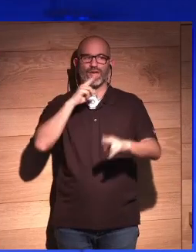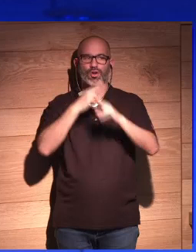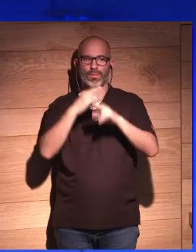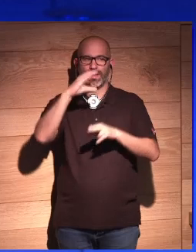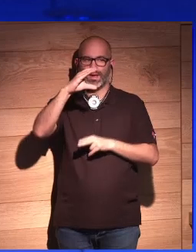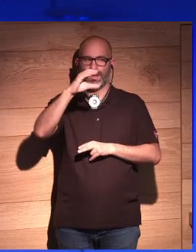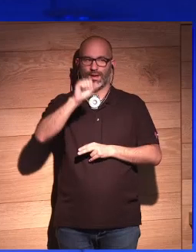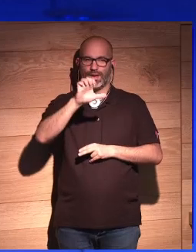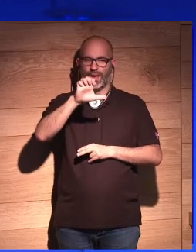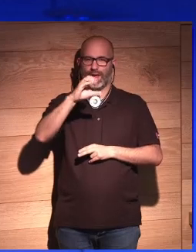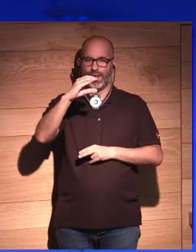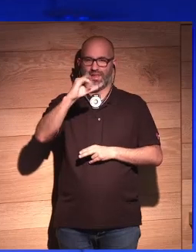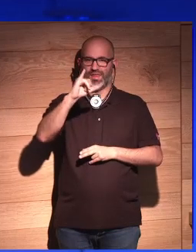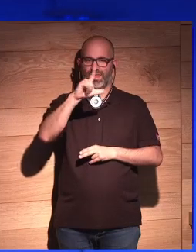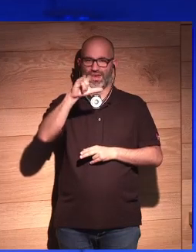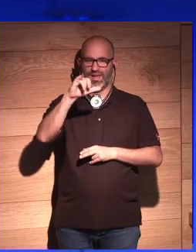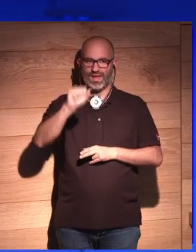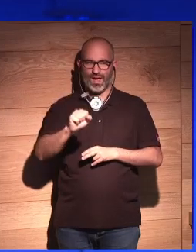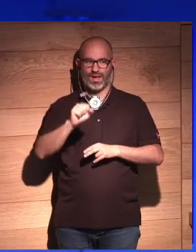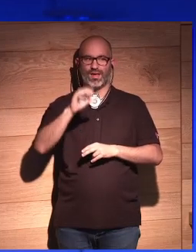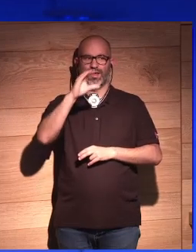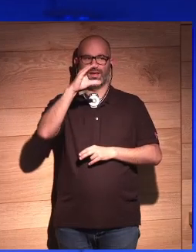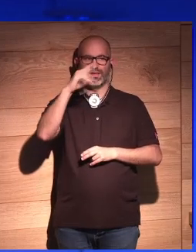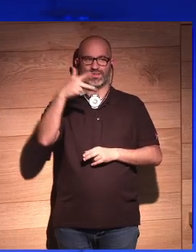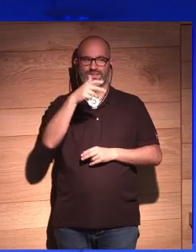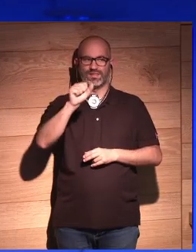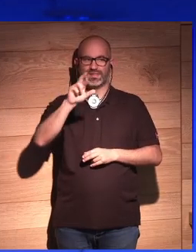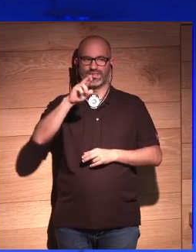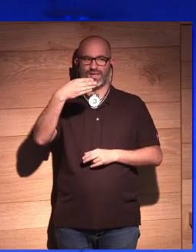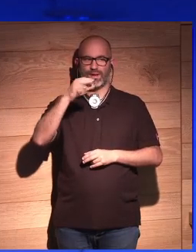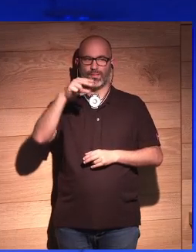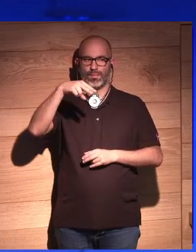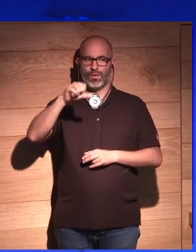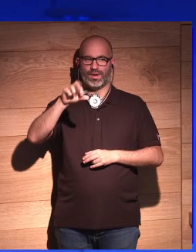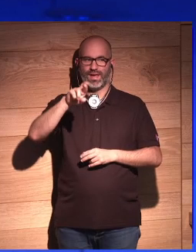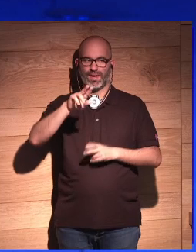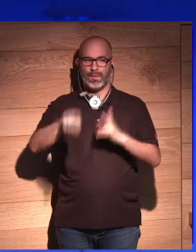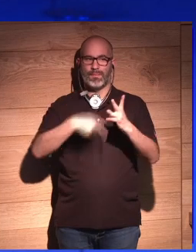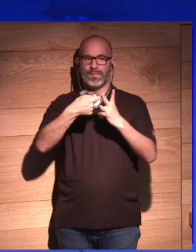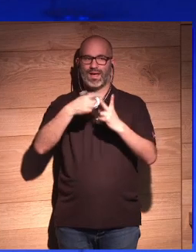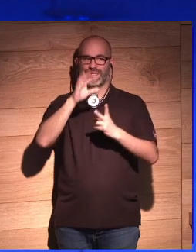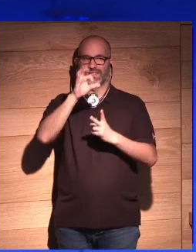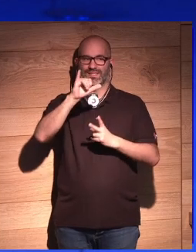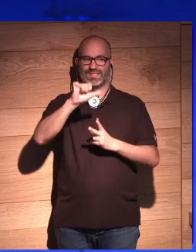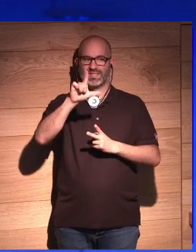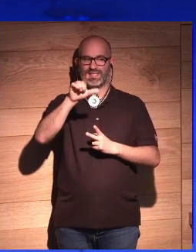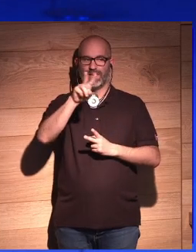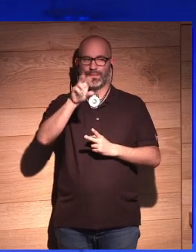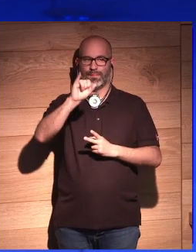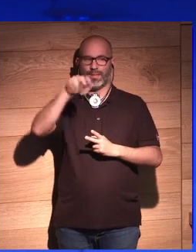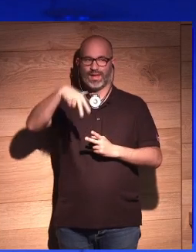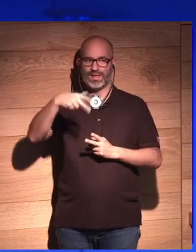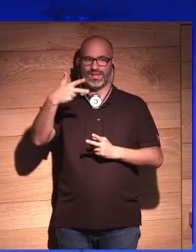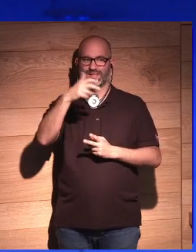ruining their names, but they're Swiss artists, actually a technologist. Cecilia was a professional tennis